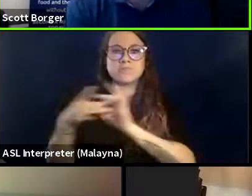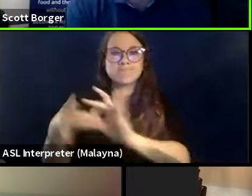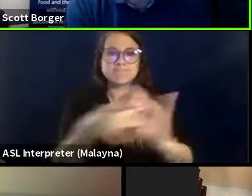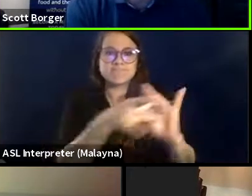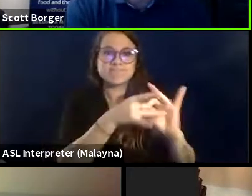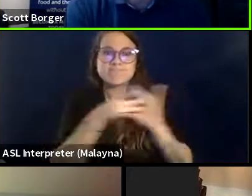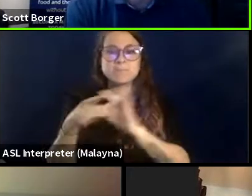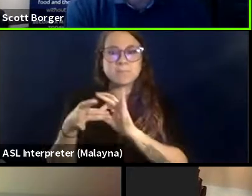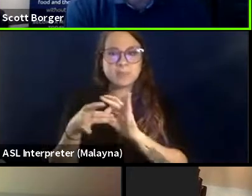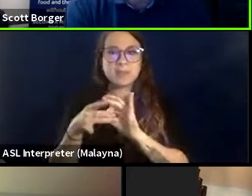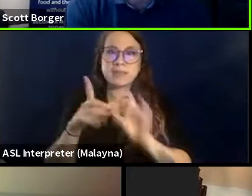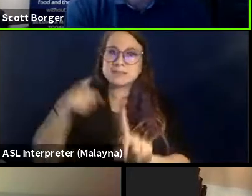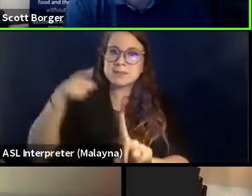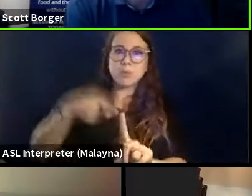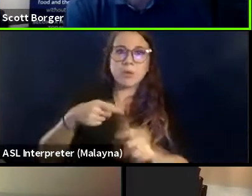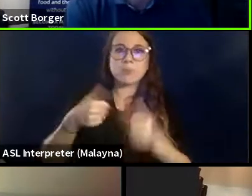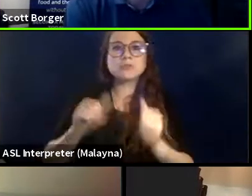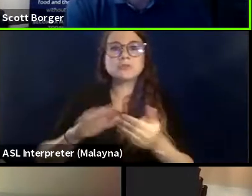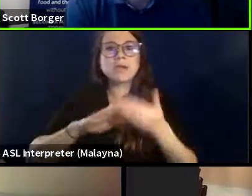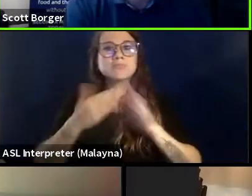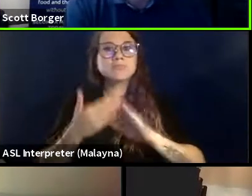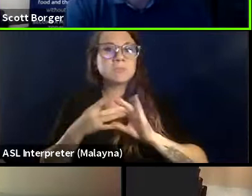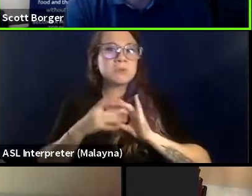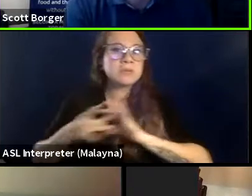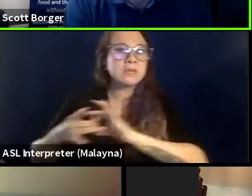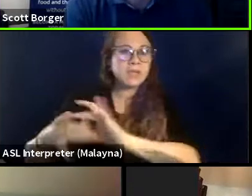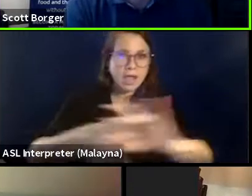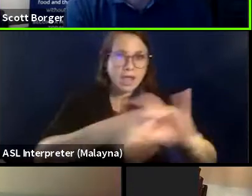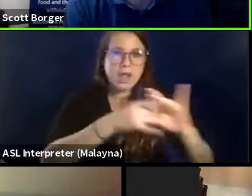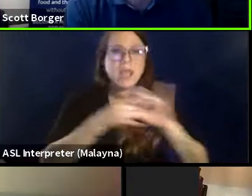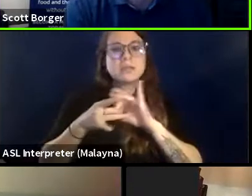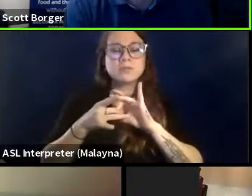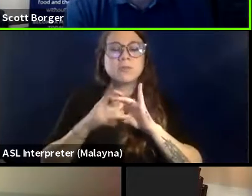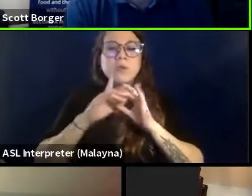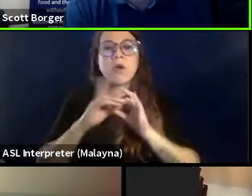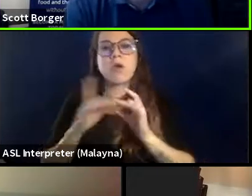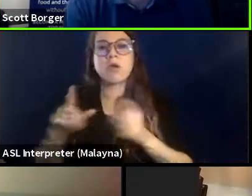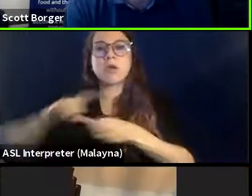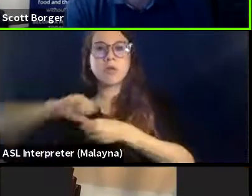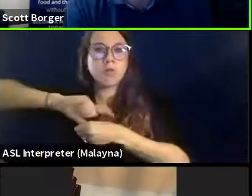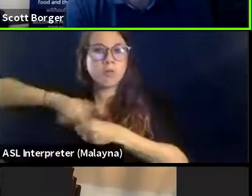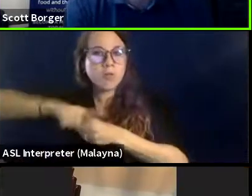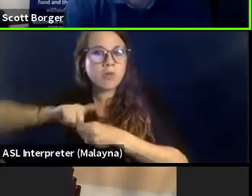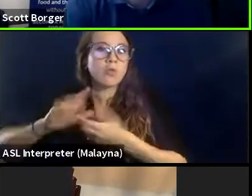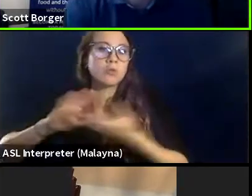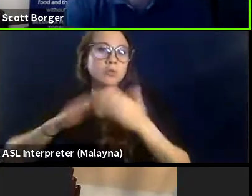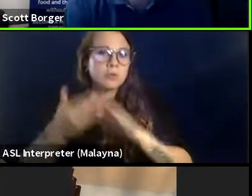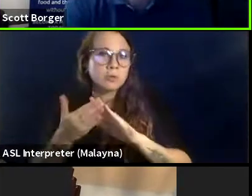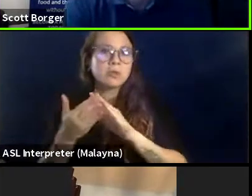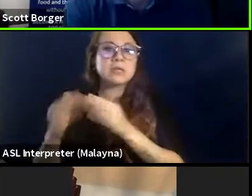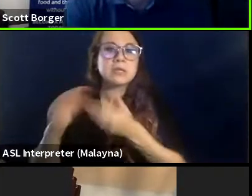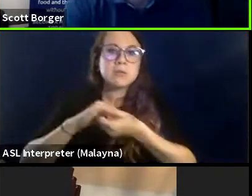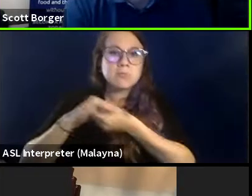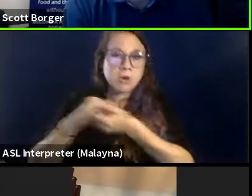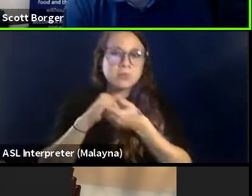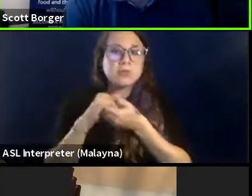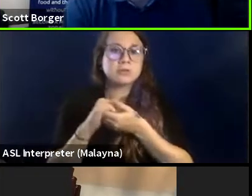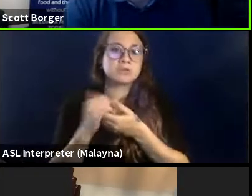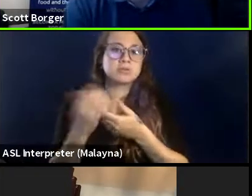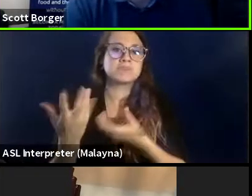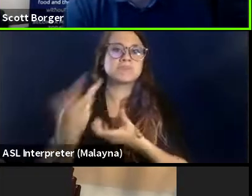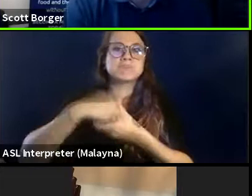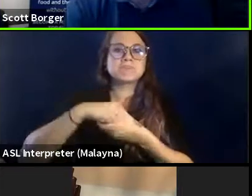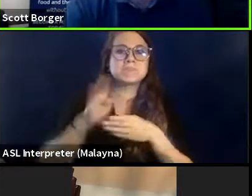to connect community together through the local partners in the community with the businesses, with the